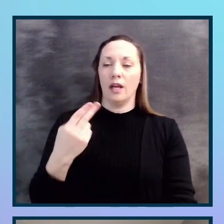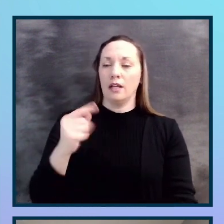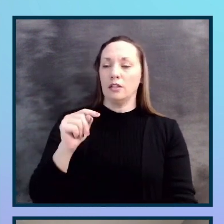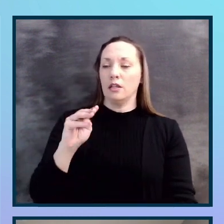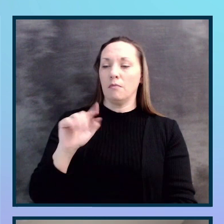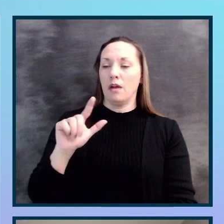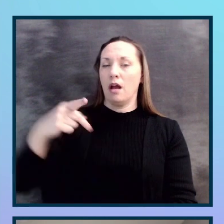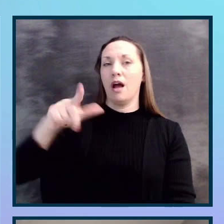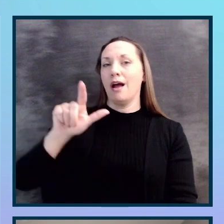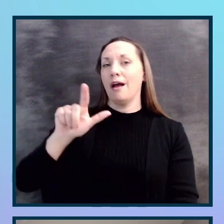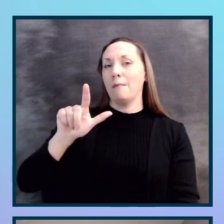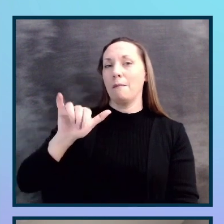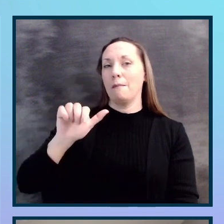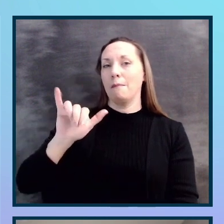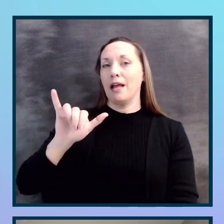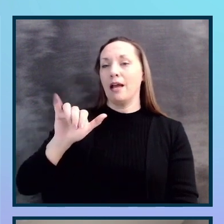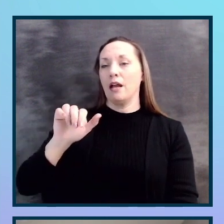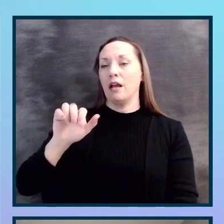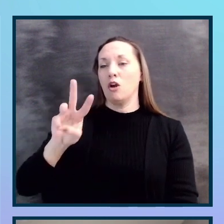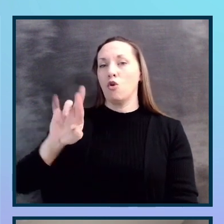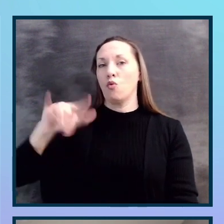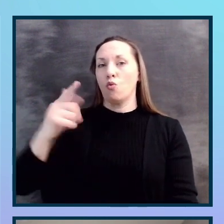playwright out shortly as well. So,